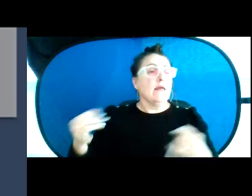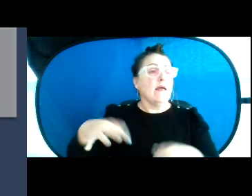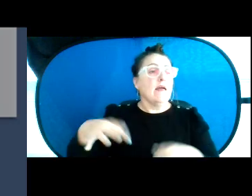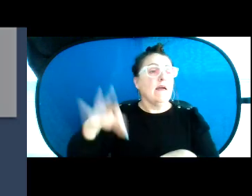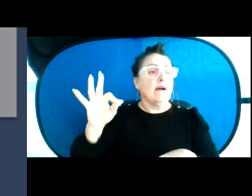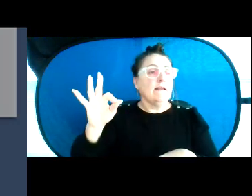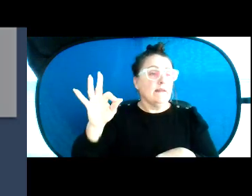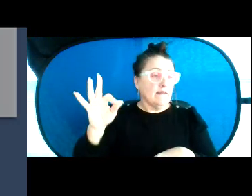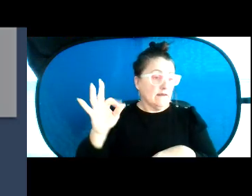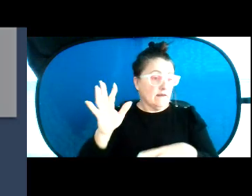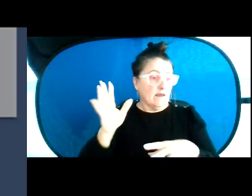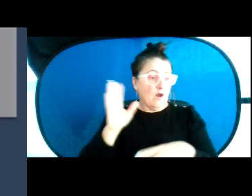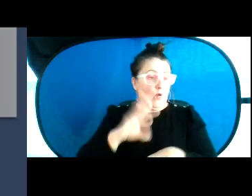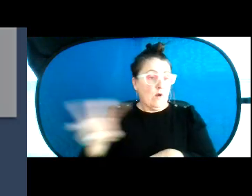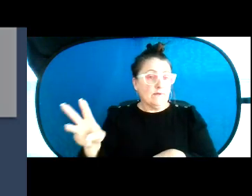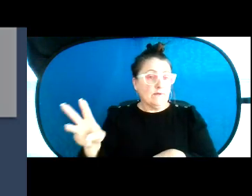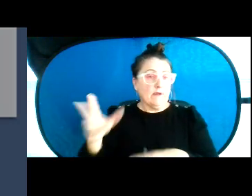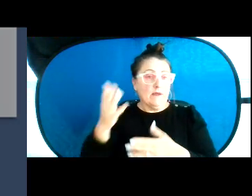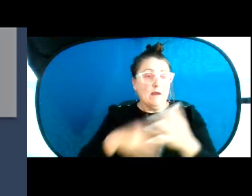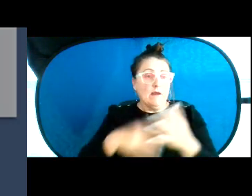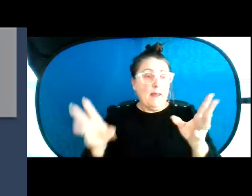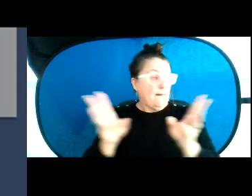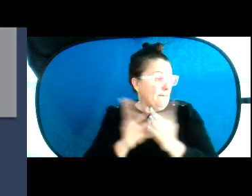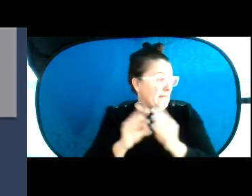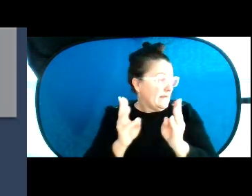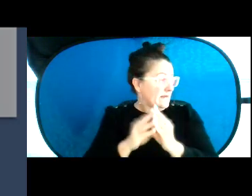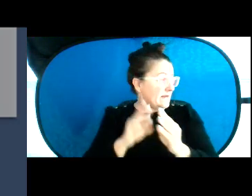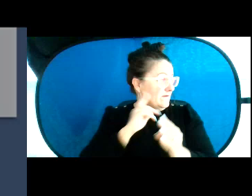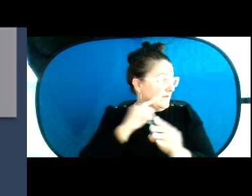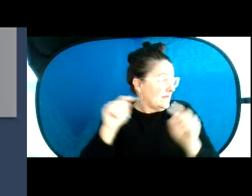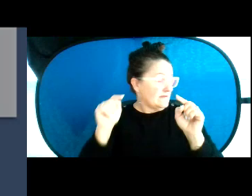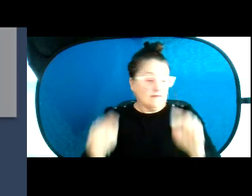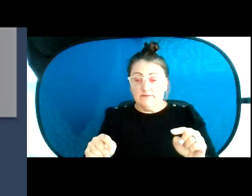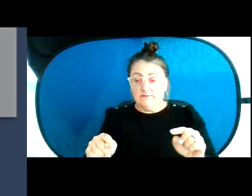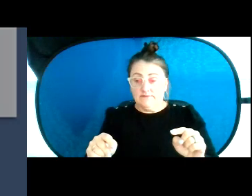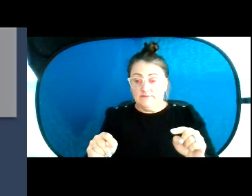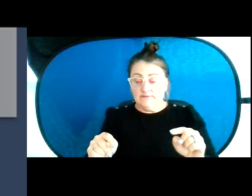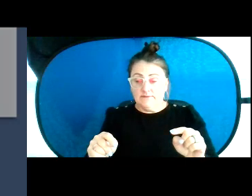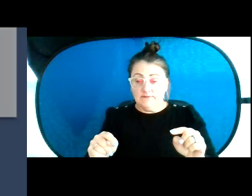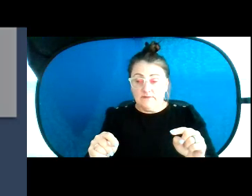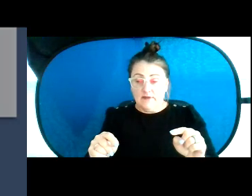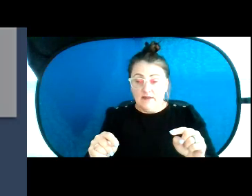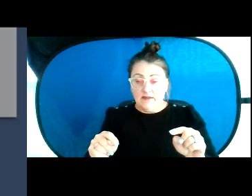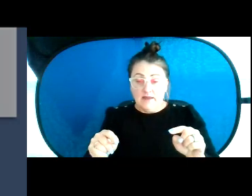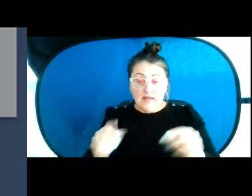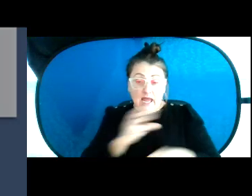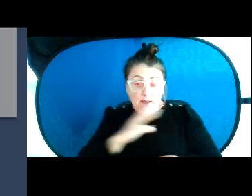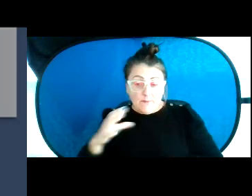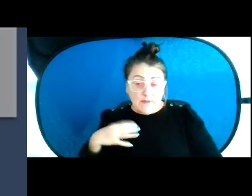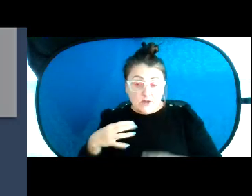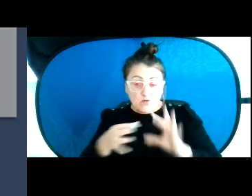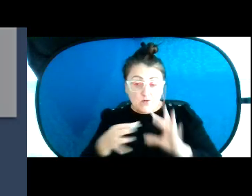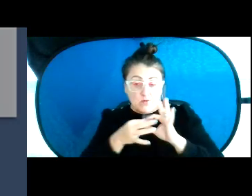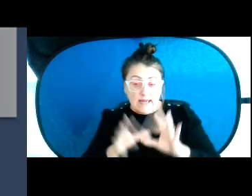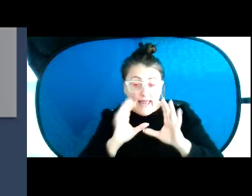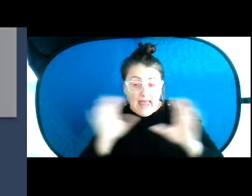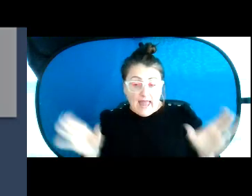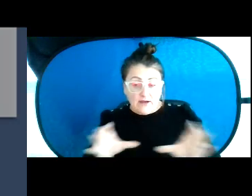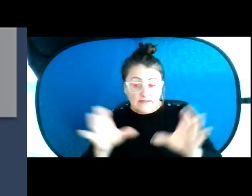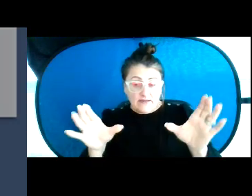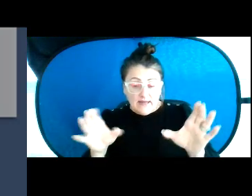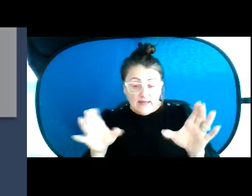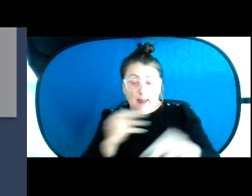as part of the meeting materials for this item. As part of the Commission-related activities, members have